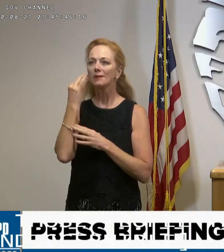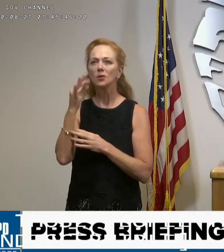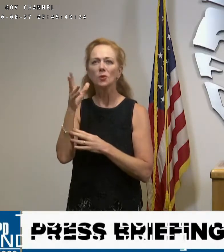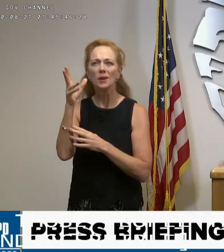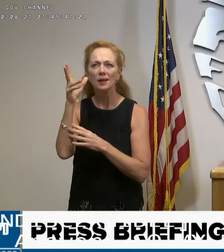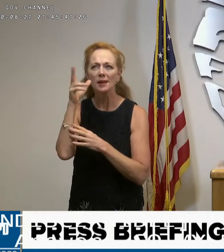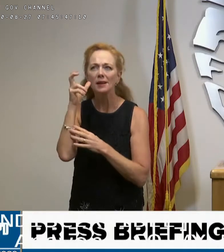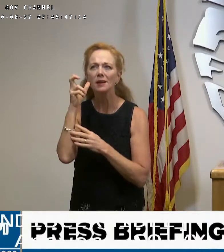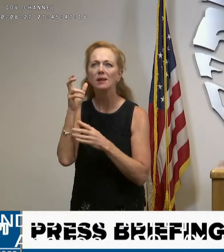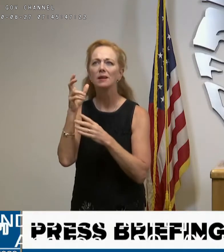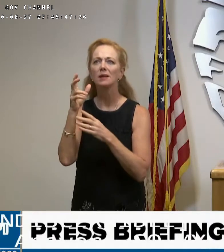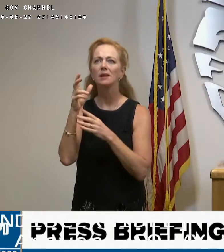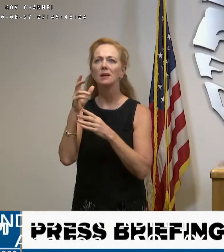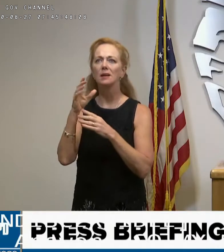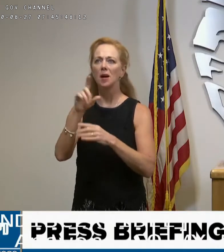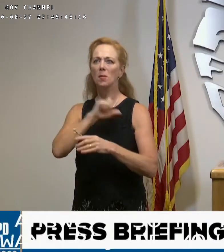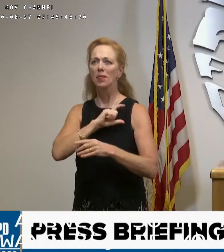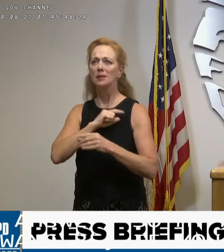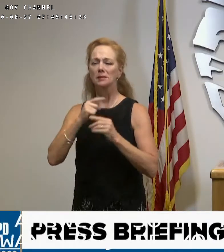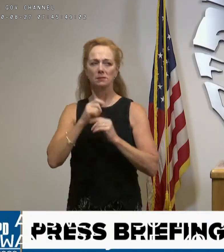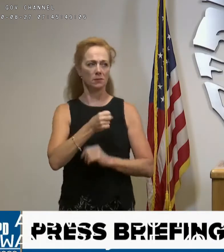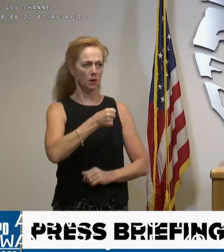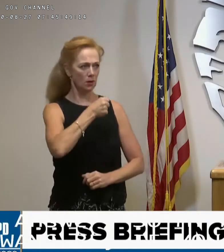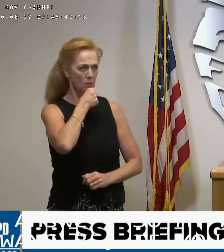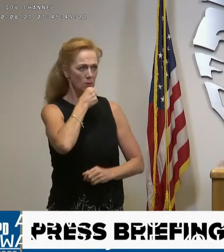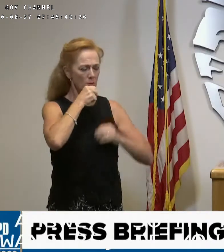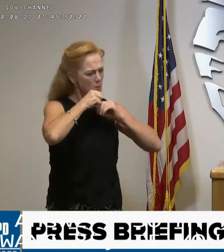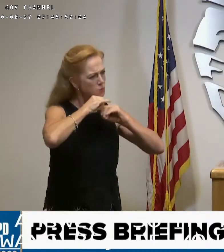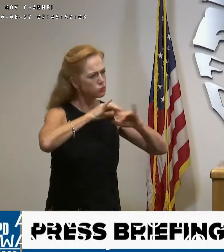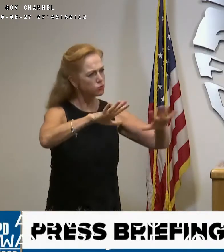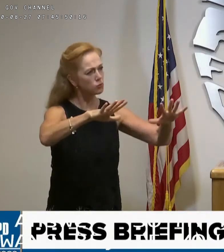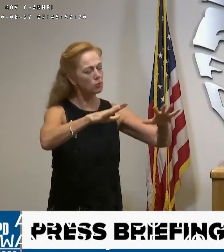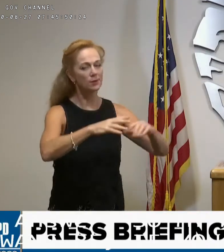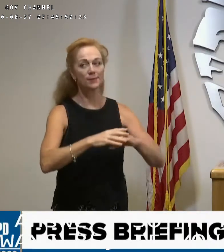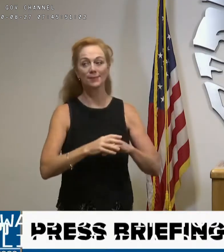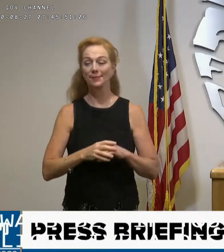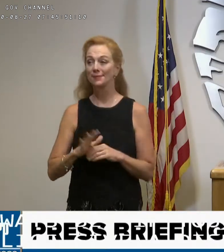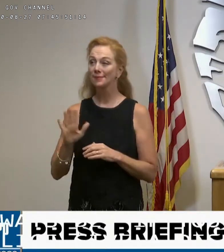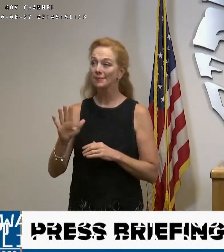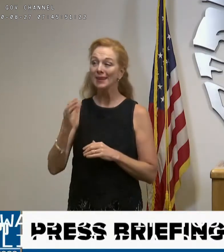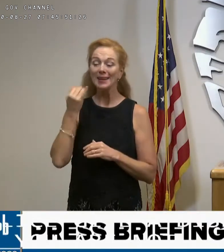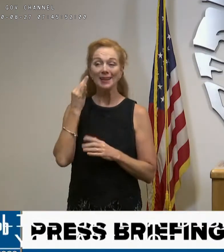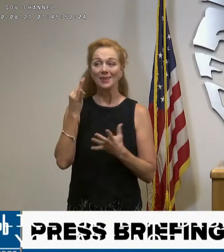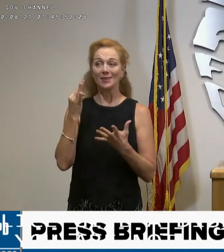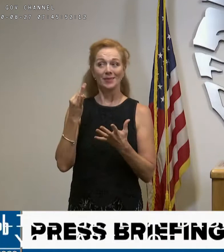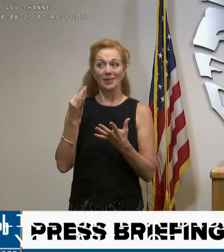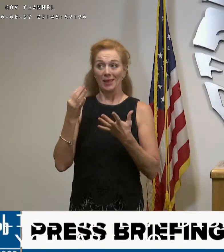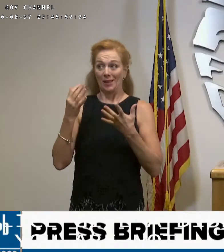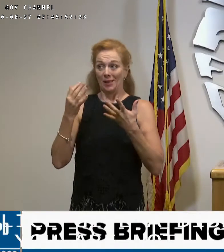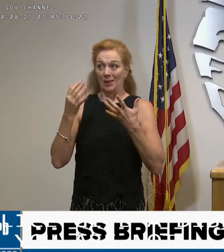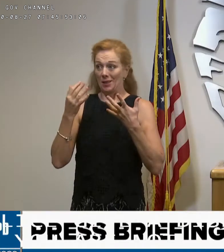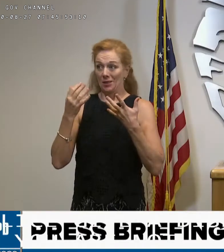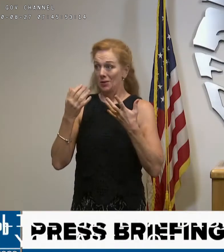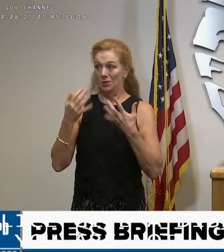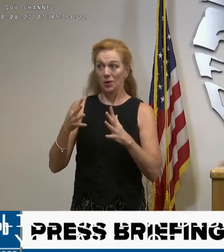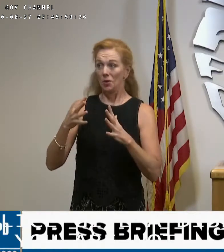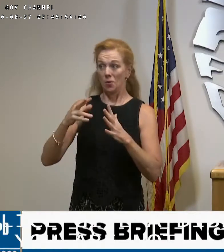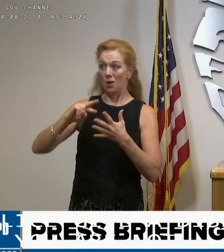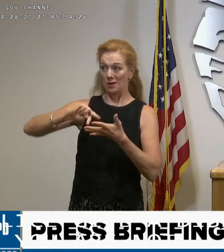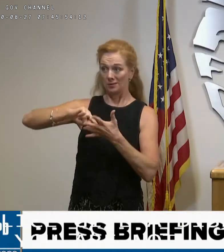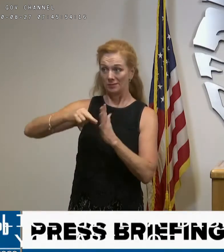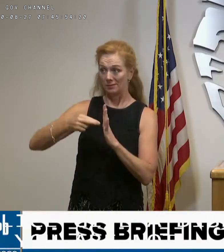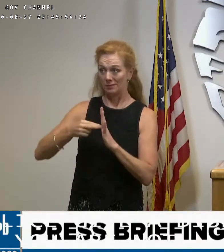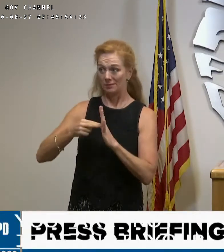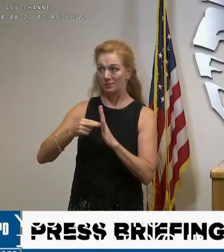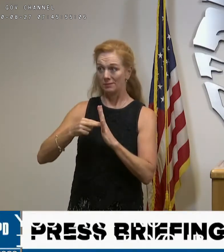police give a dispersal order, if it's not your intent to disobey those orders, or